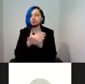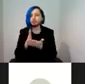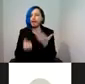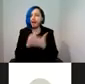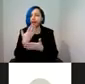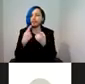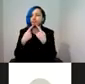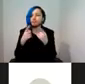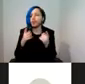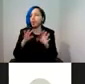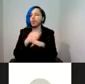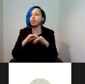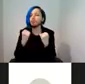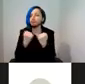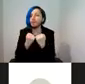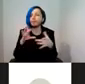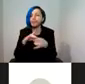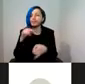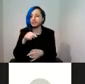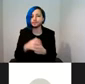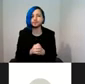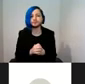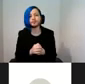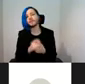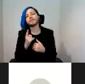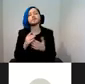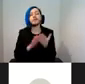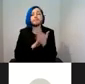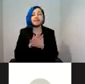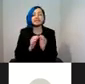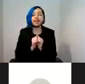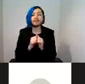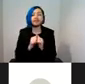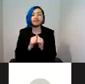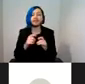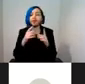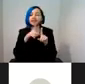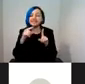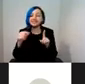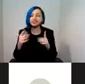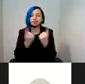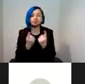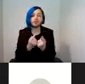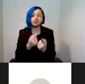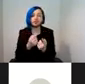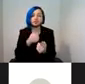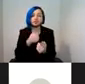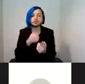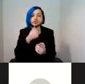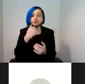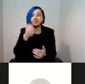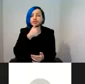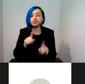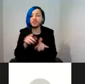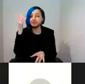So the meaning and values of digital projects, products of everyday use from smartphones to social media